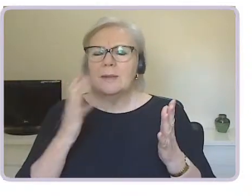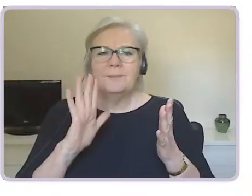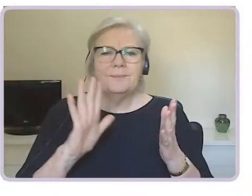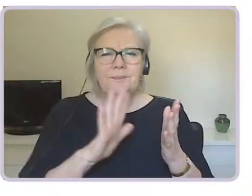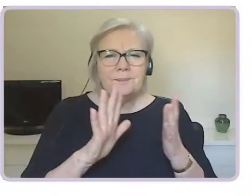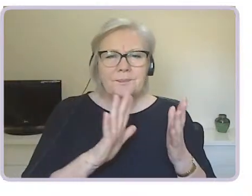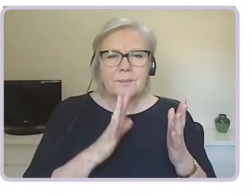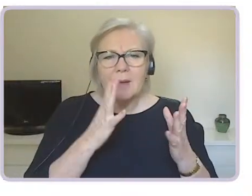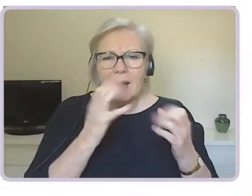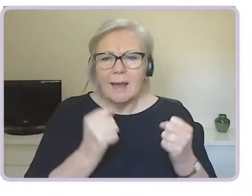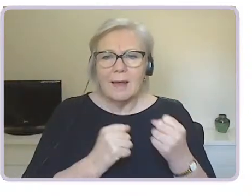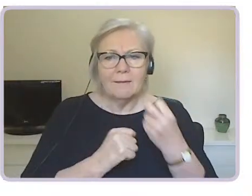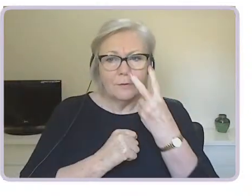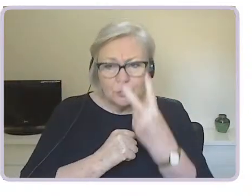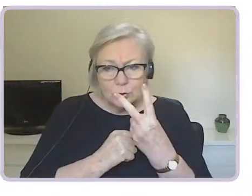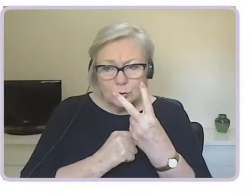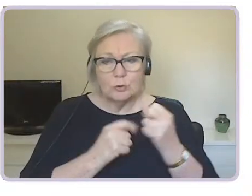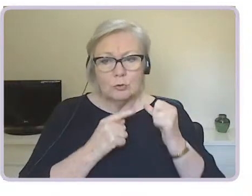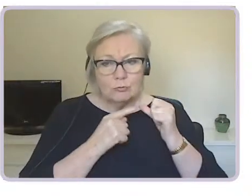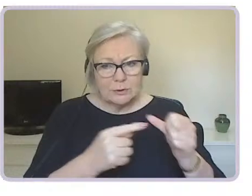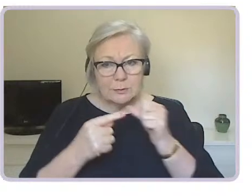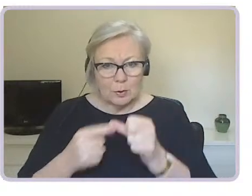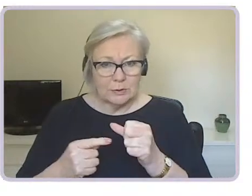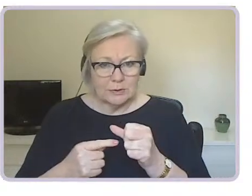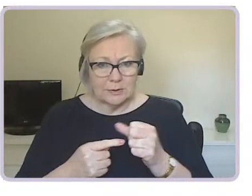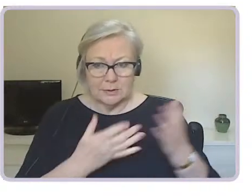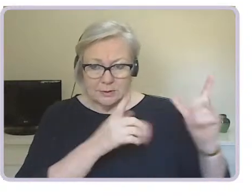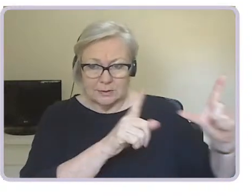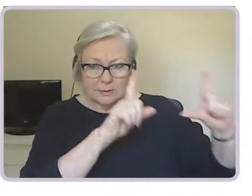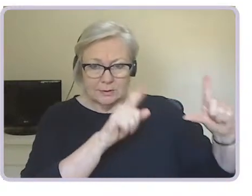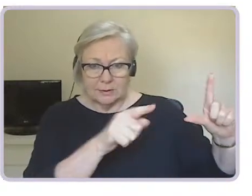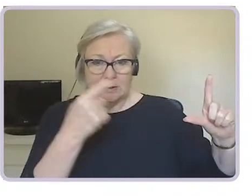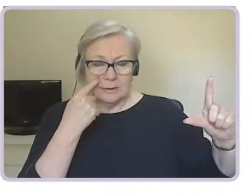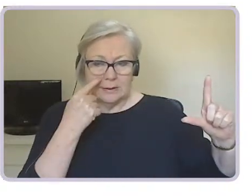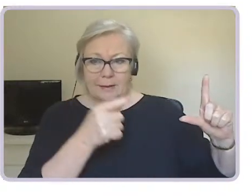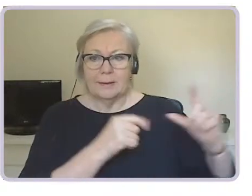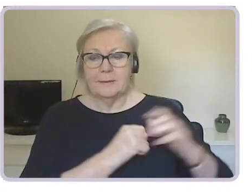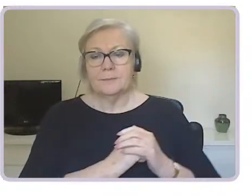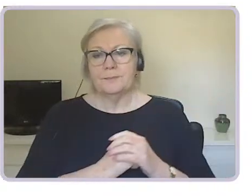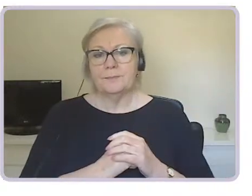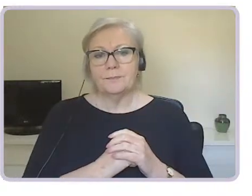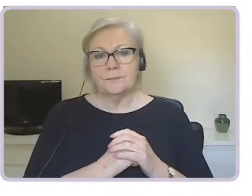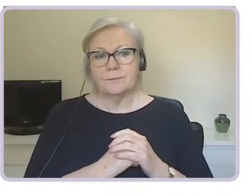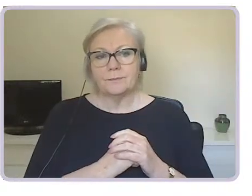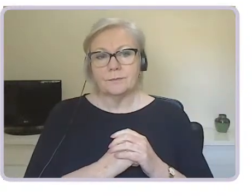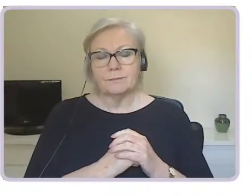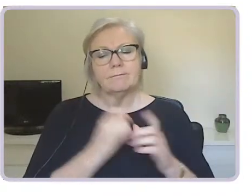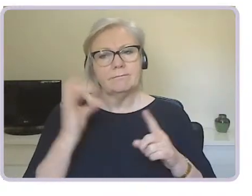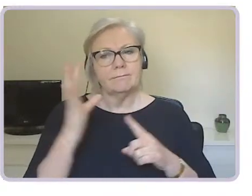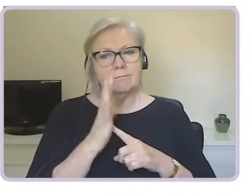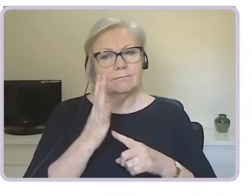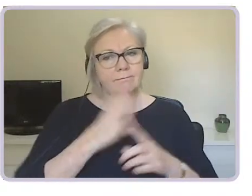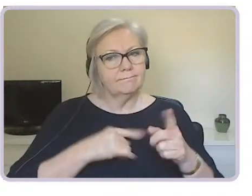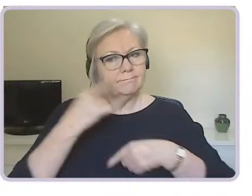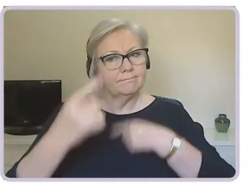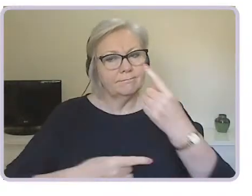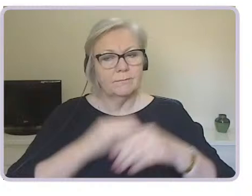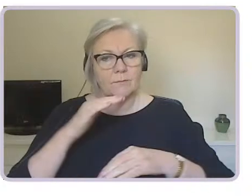There's two responses here that are important to talk about, and that was